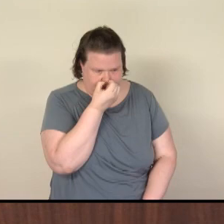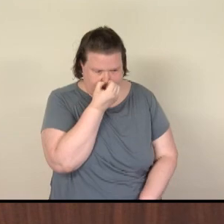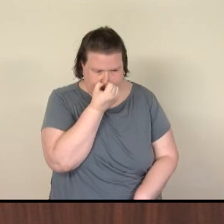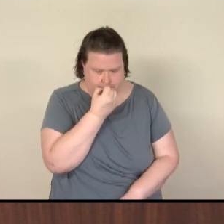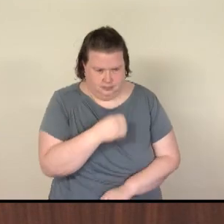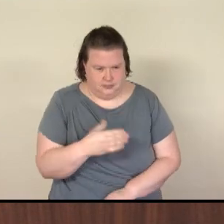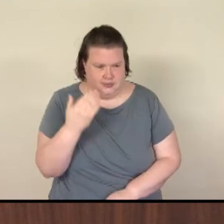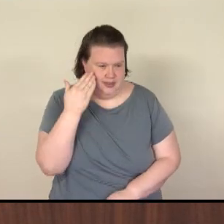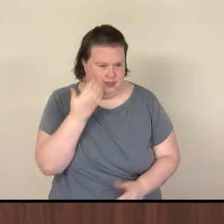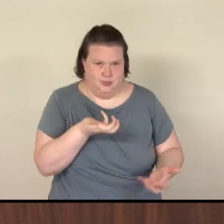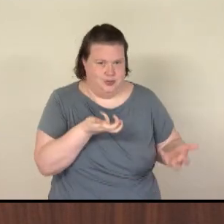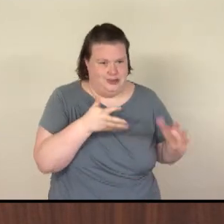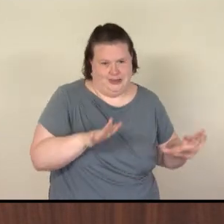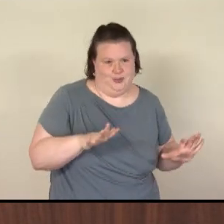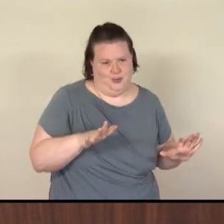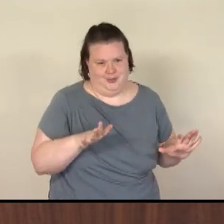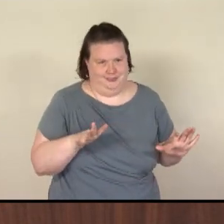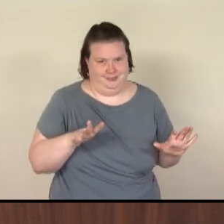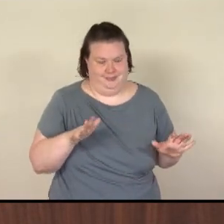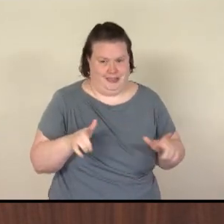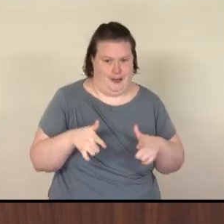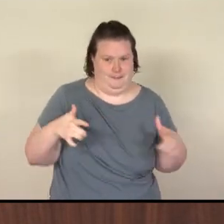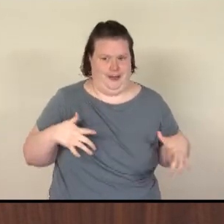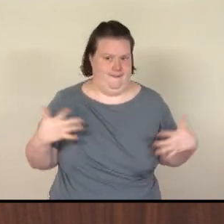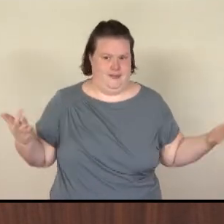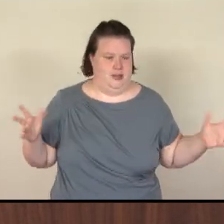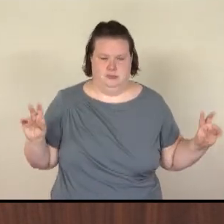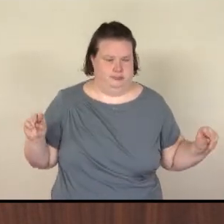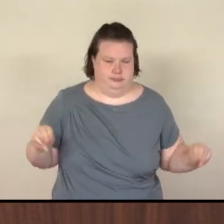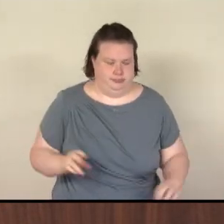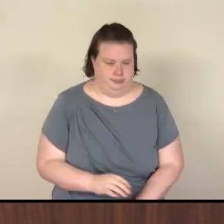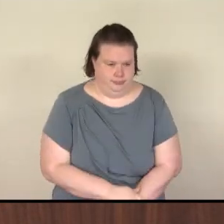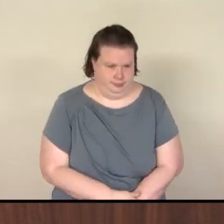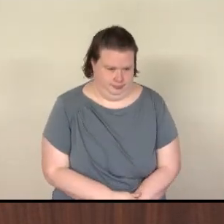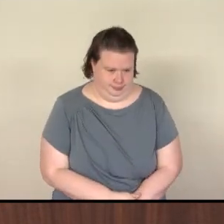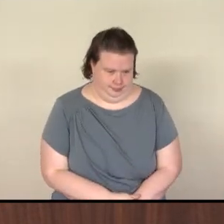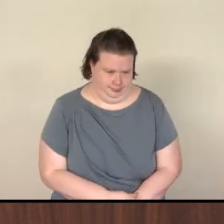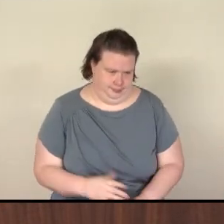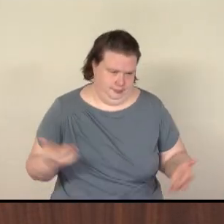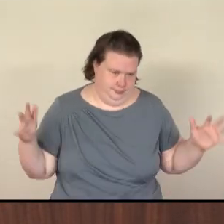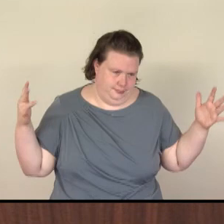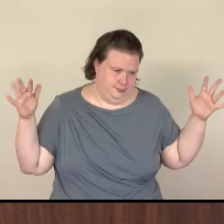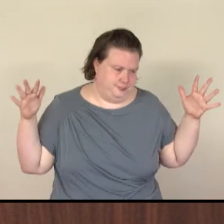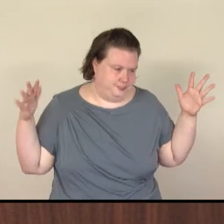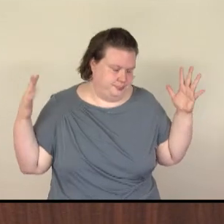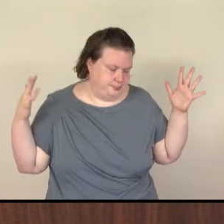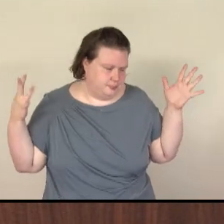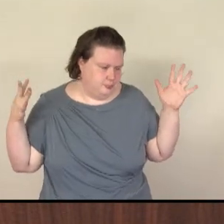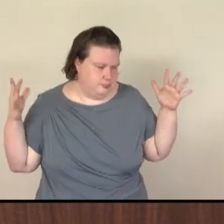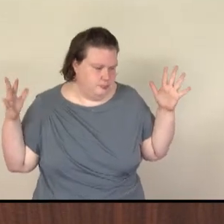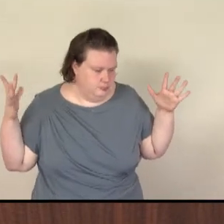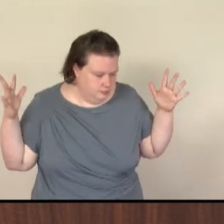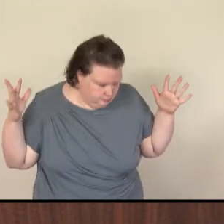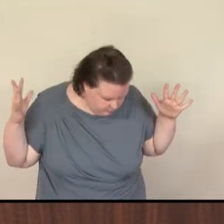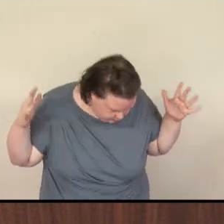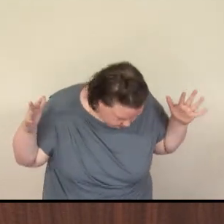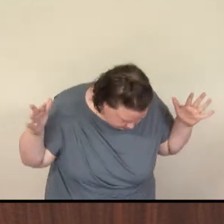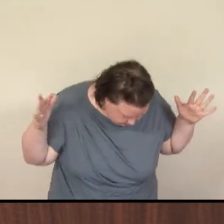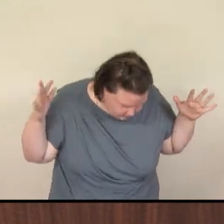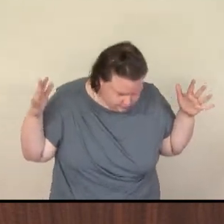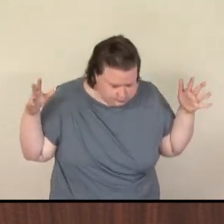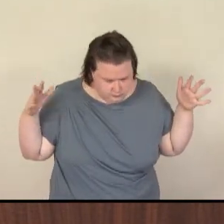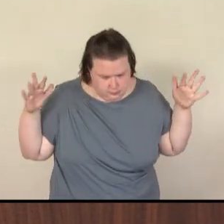yeah, I know you didn't want a big to do. So, but yeah, thank you, Ms. Isaac.